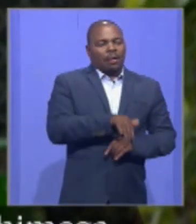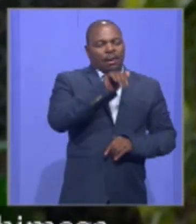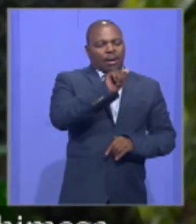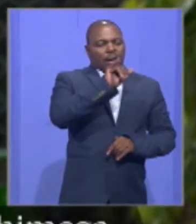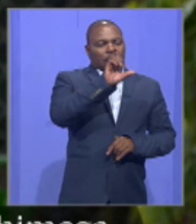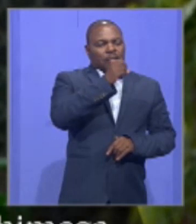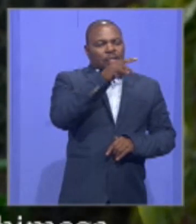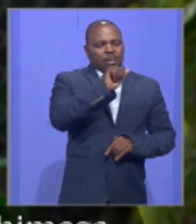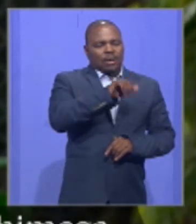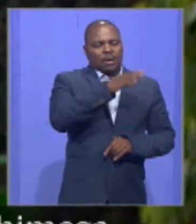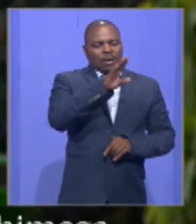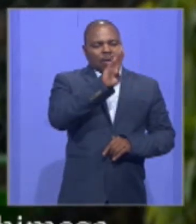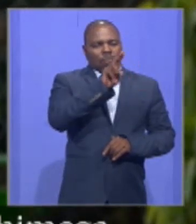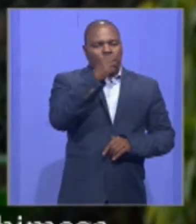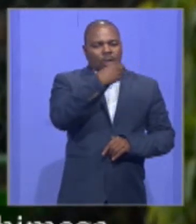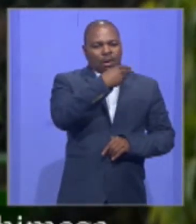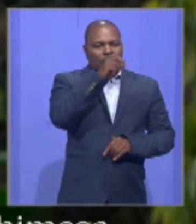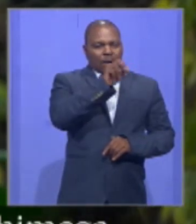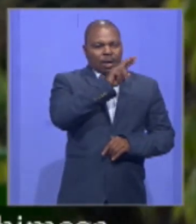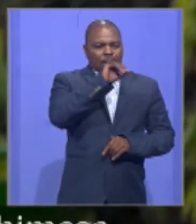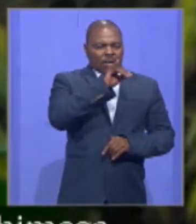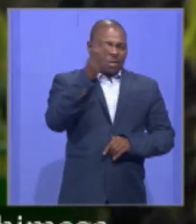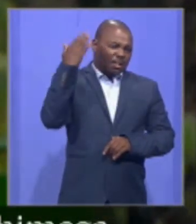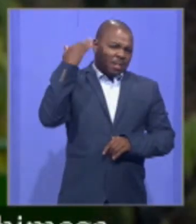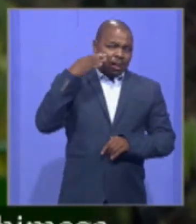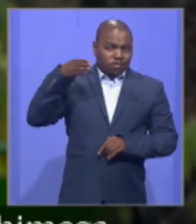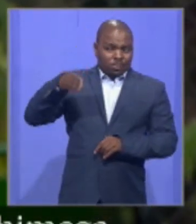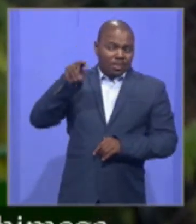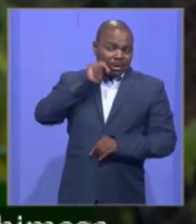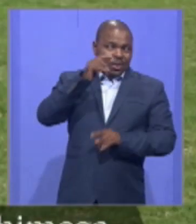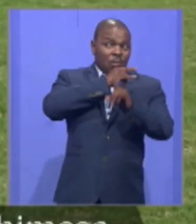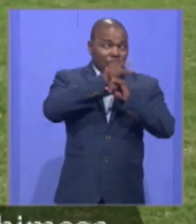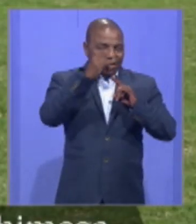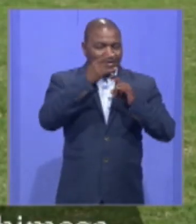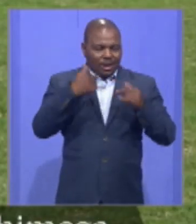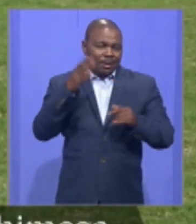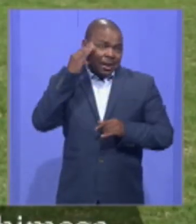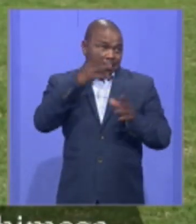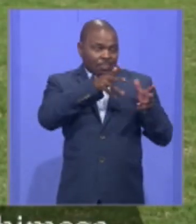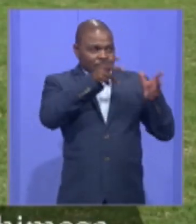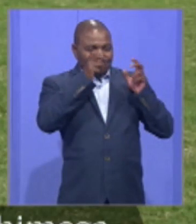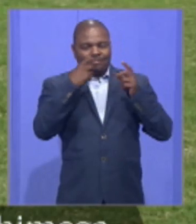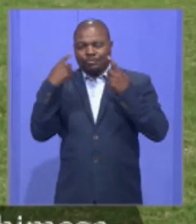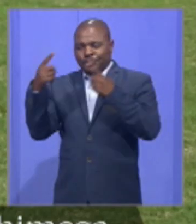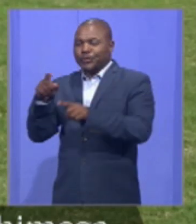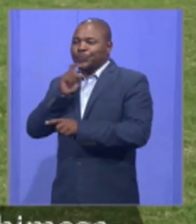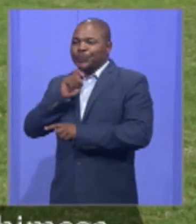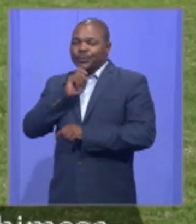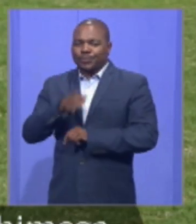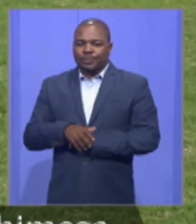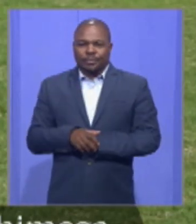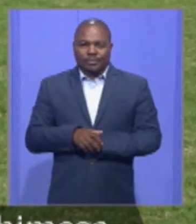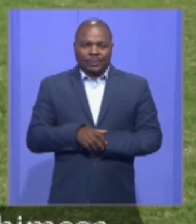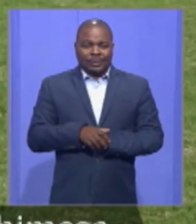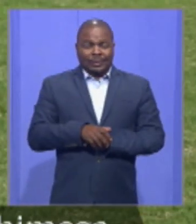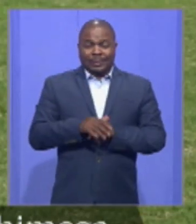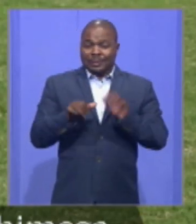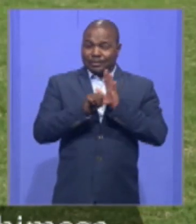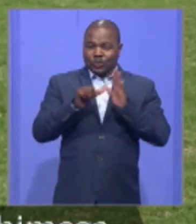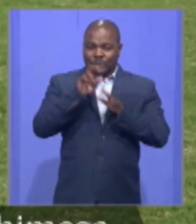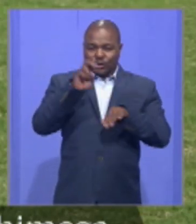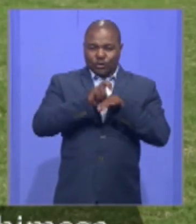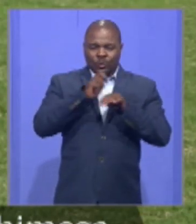ka Nigeria mo mengwageng e meraro ya go feta. I think it comes down to mind over matter. We need to put